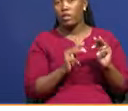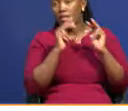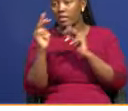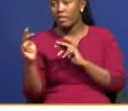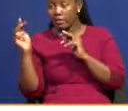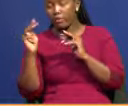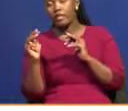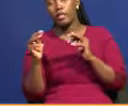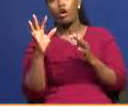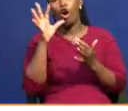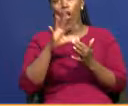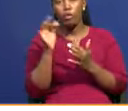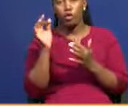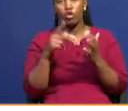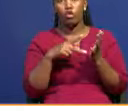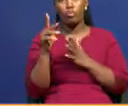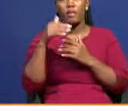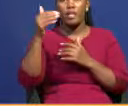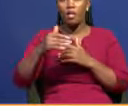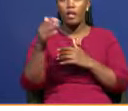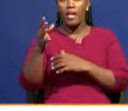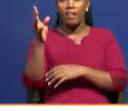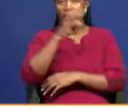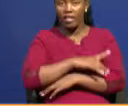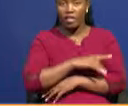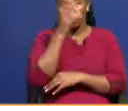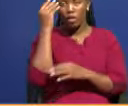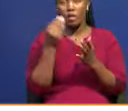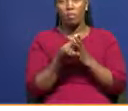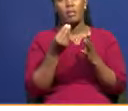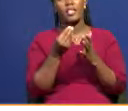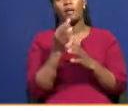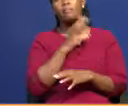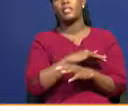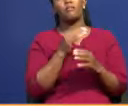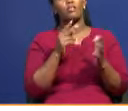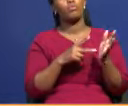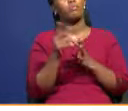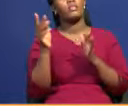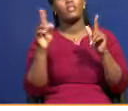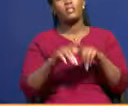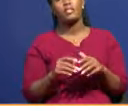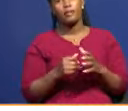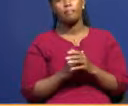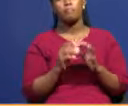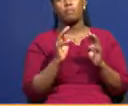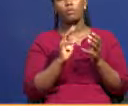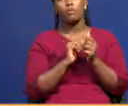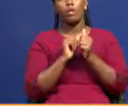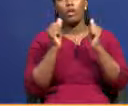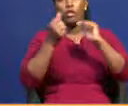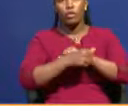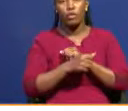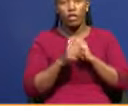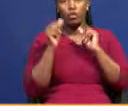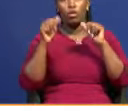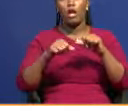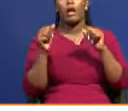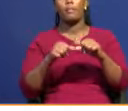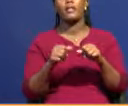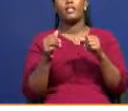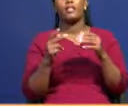on a daily basis, because the income levels will still be the same. You're shifting the ability to pay, and what we call in